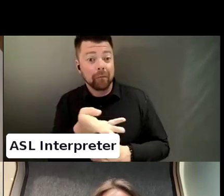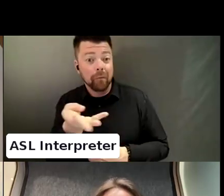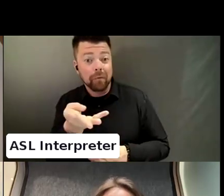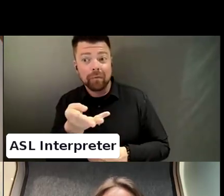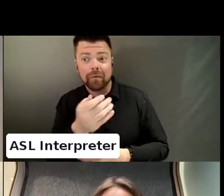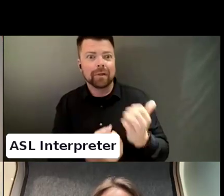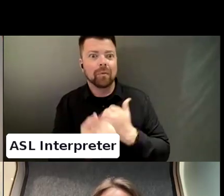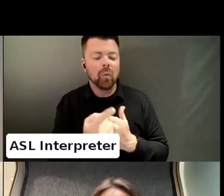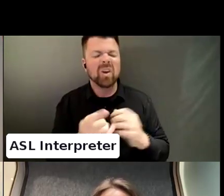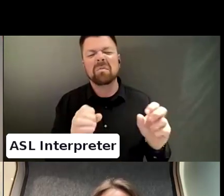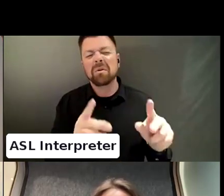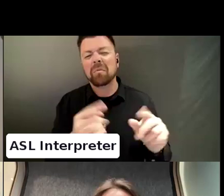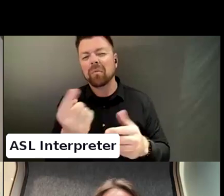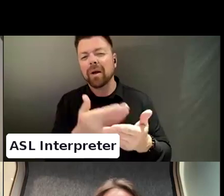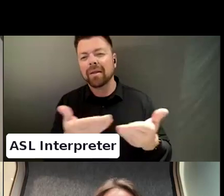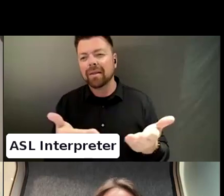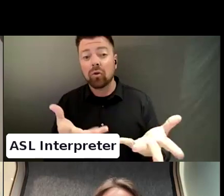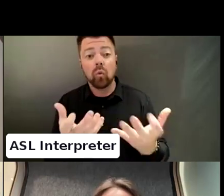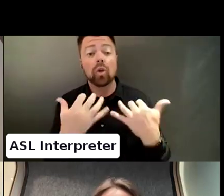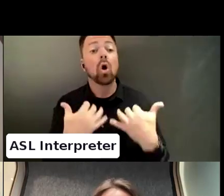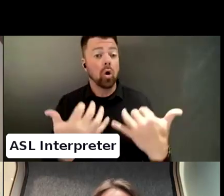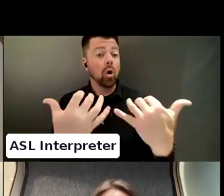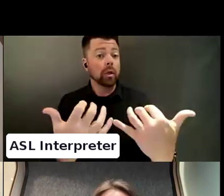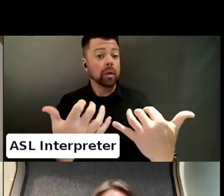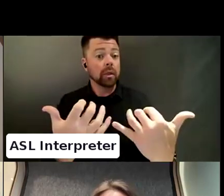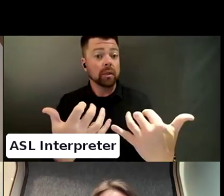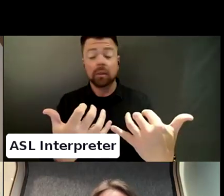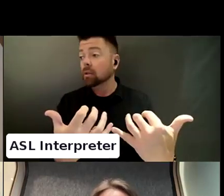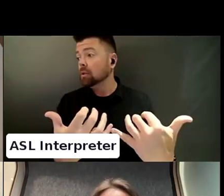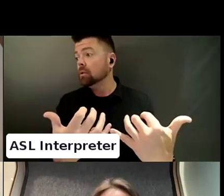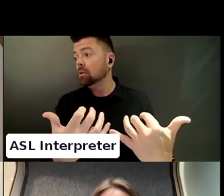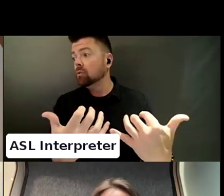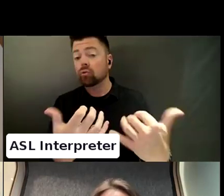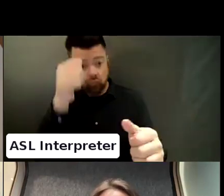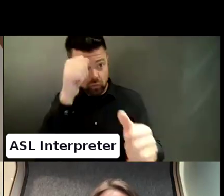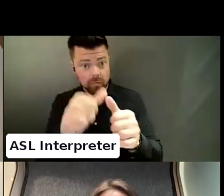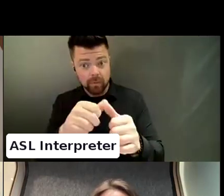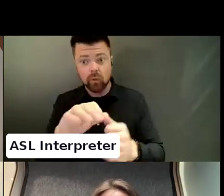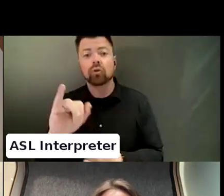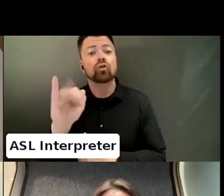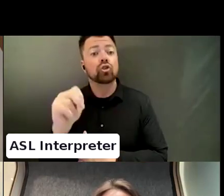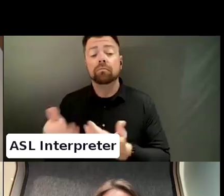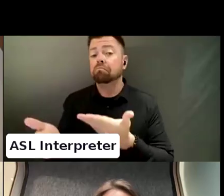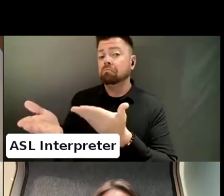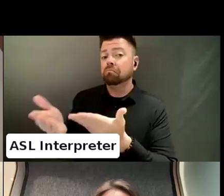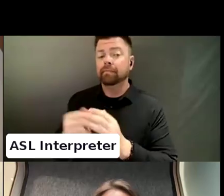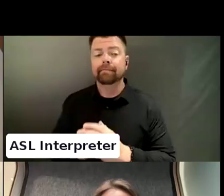give us one thing you would like the audience to take home from this today. So Jen, we'll start with you.